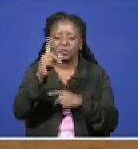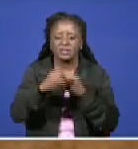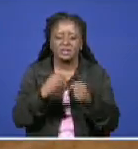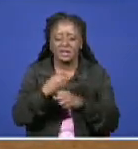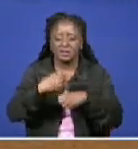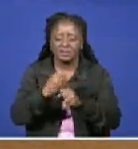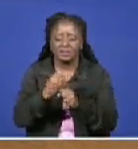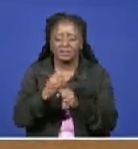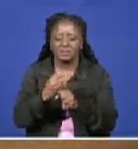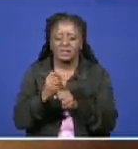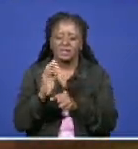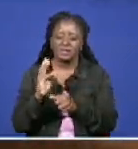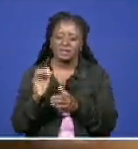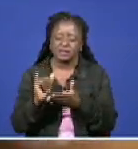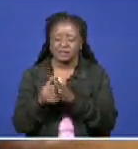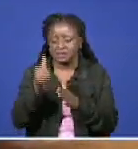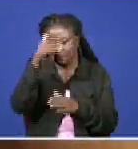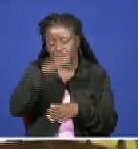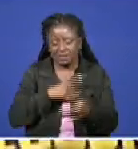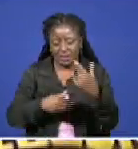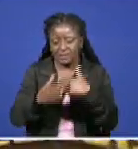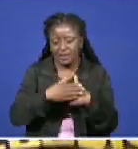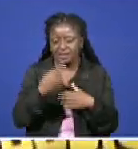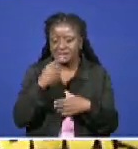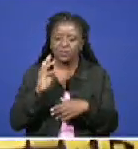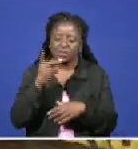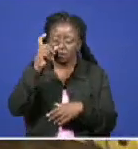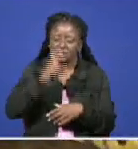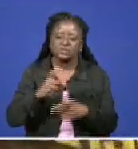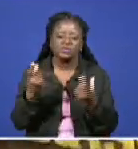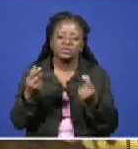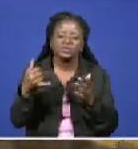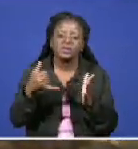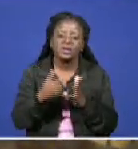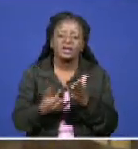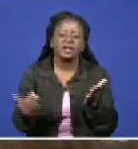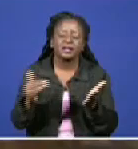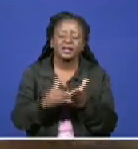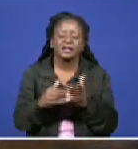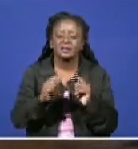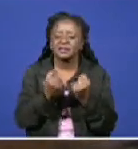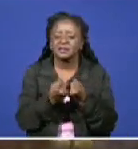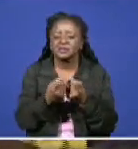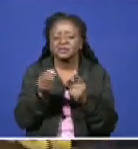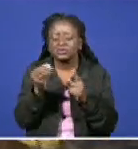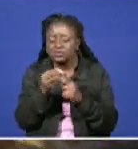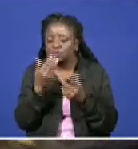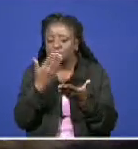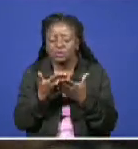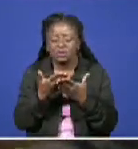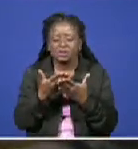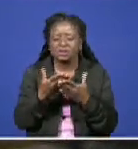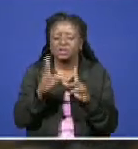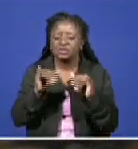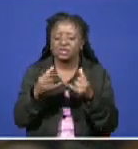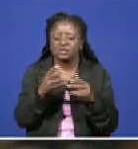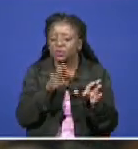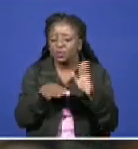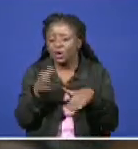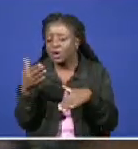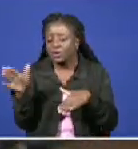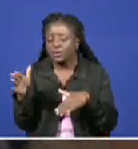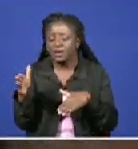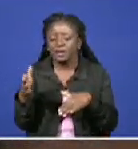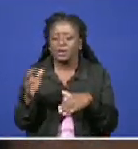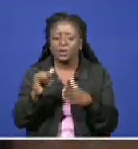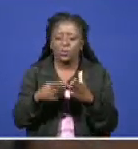fellas came back to me and tell me, you know, we got to do it again. You know what I mean? So the team is too good just to walk out like that. And you know, we like Pringles. Once we pop, we